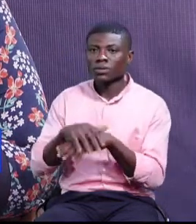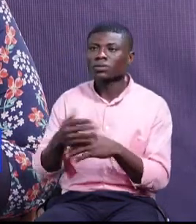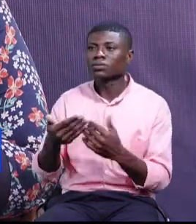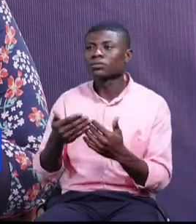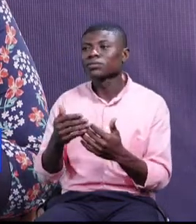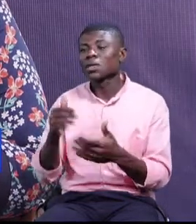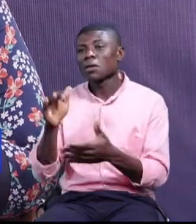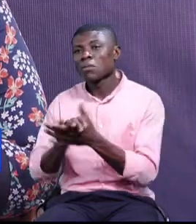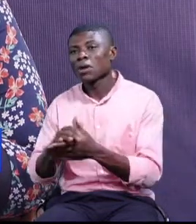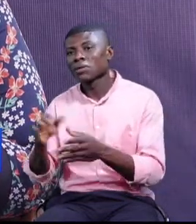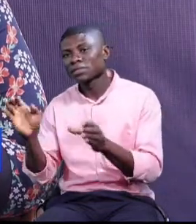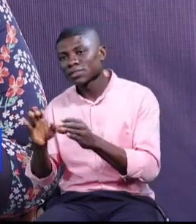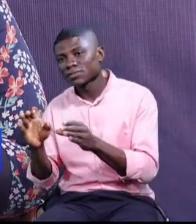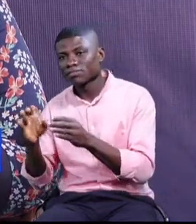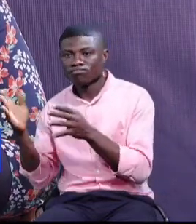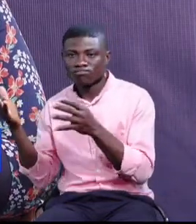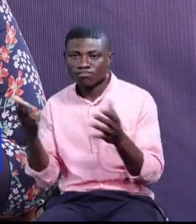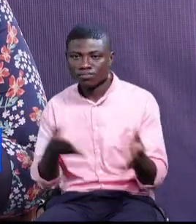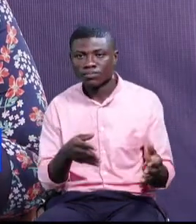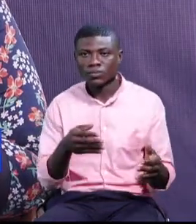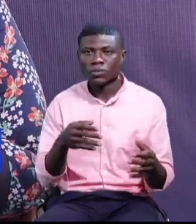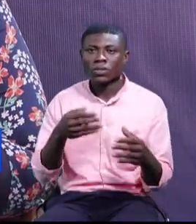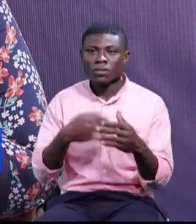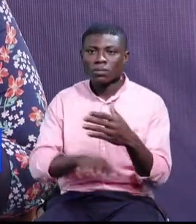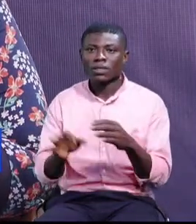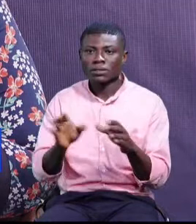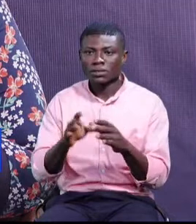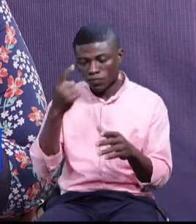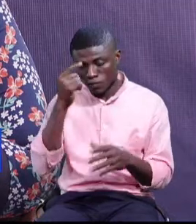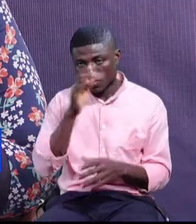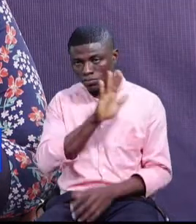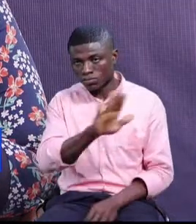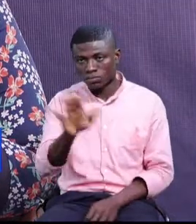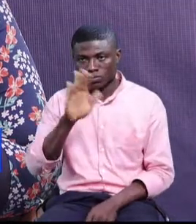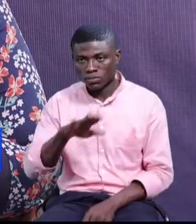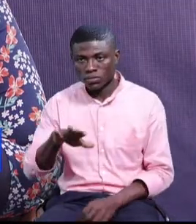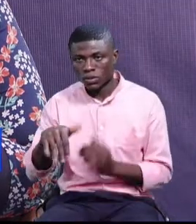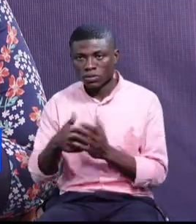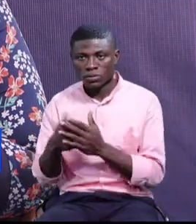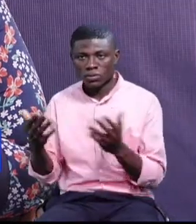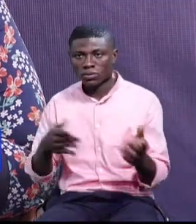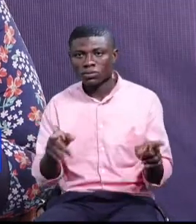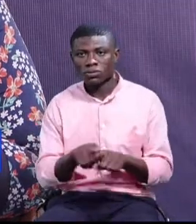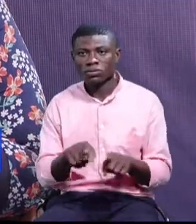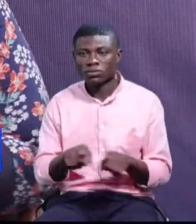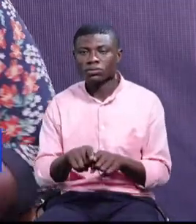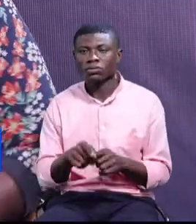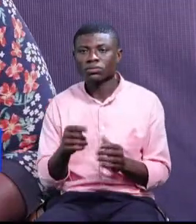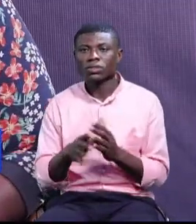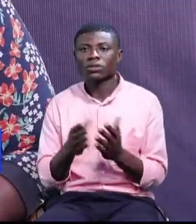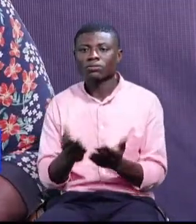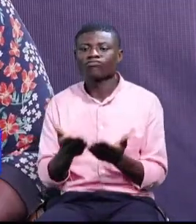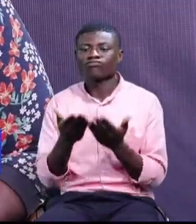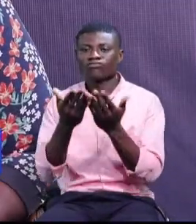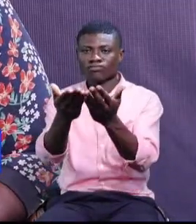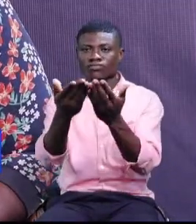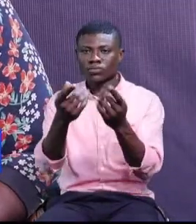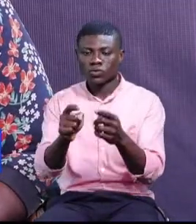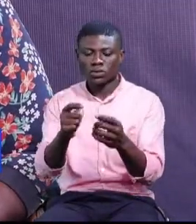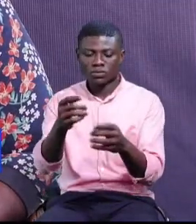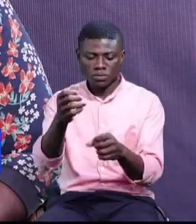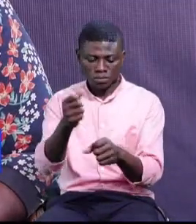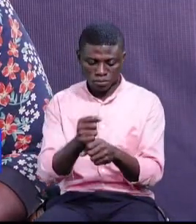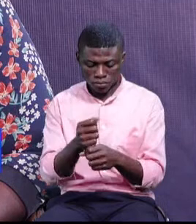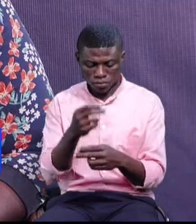in marriage certificates, birth certificates for their children and all that, and then you file. So when they get it,